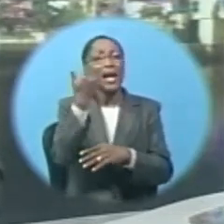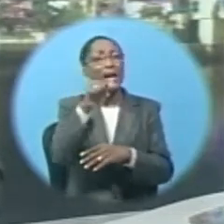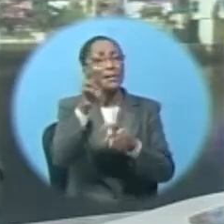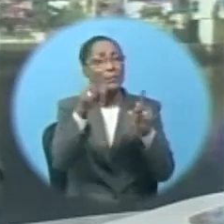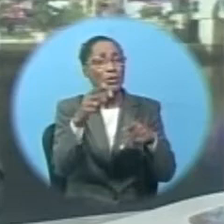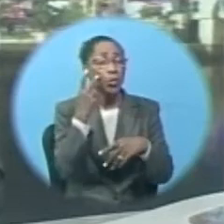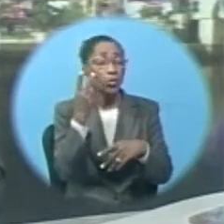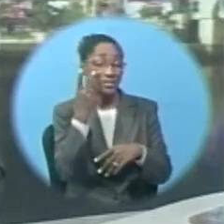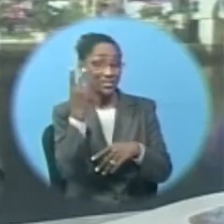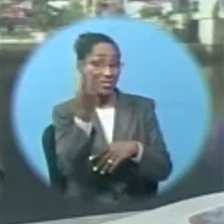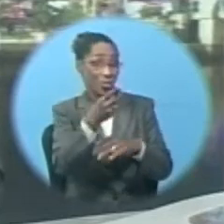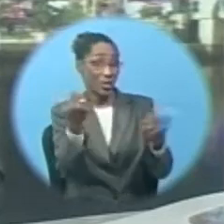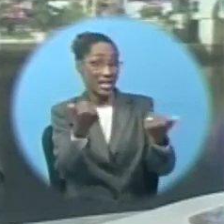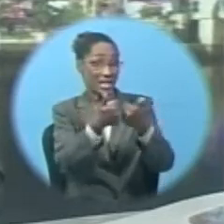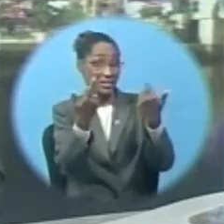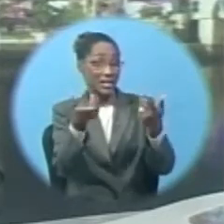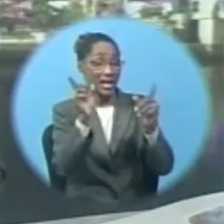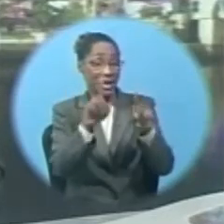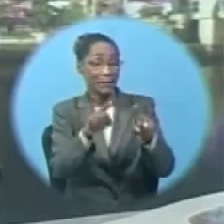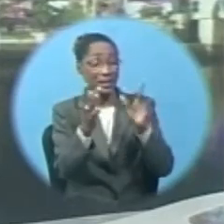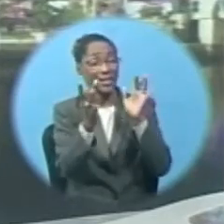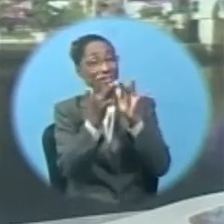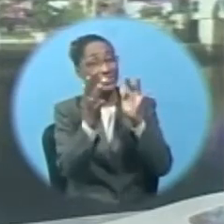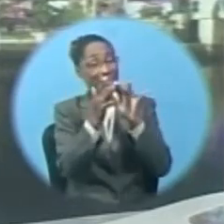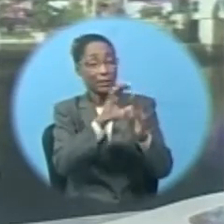accident to contact the nearest police station.